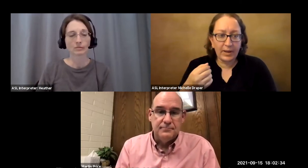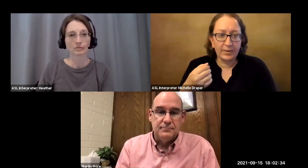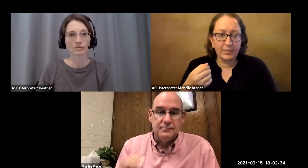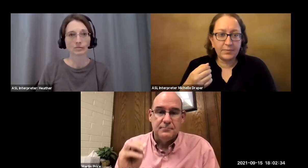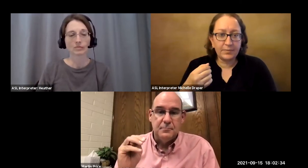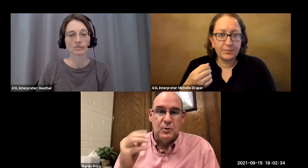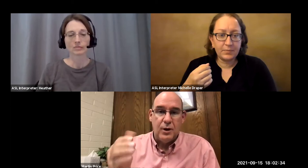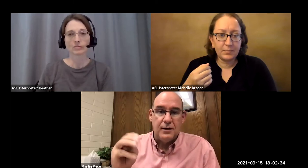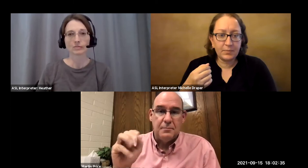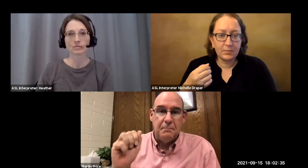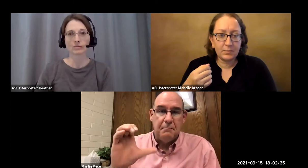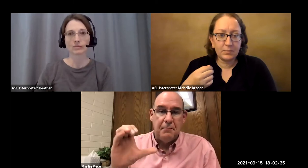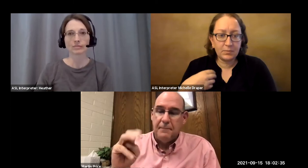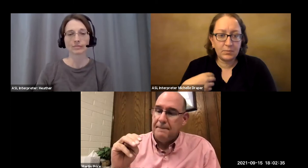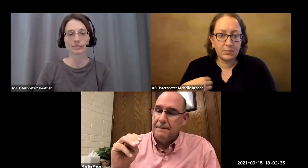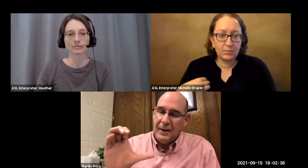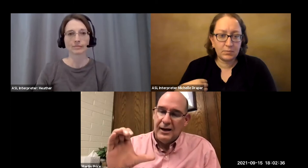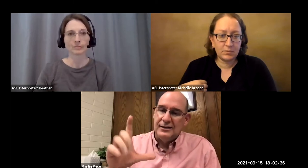Go ahead.